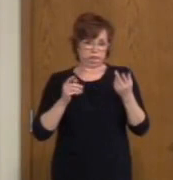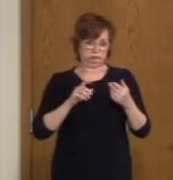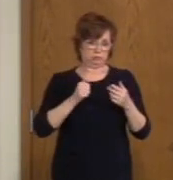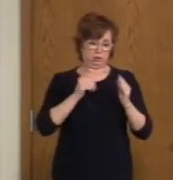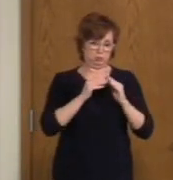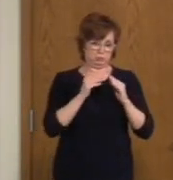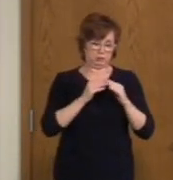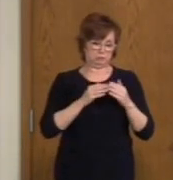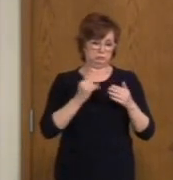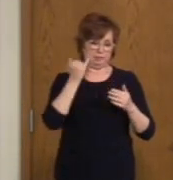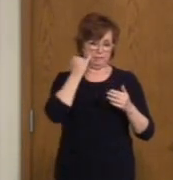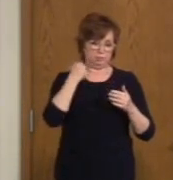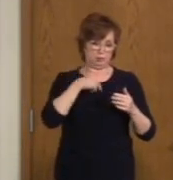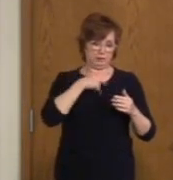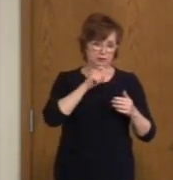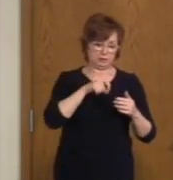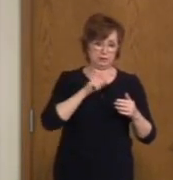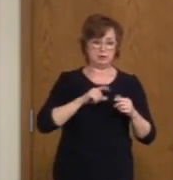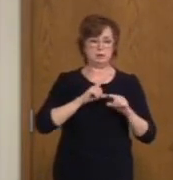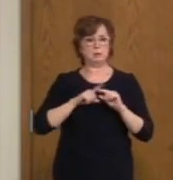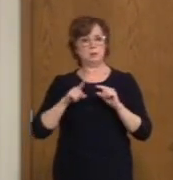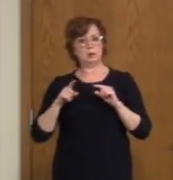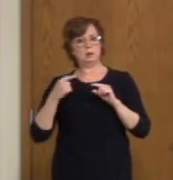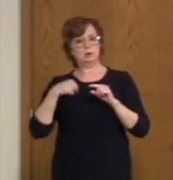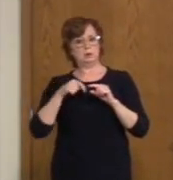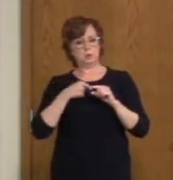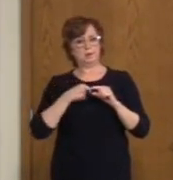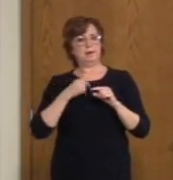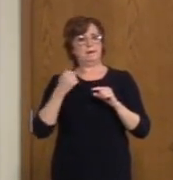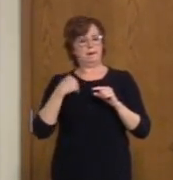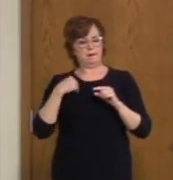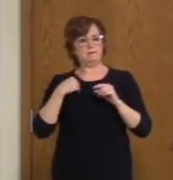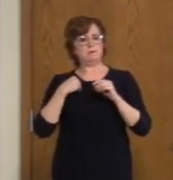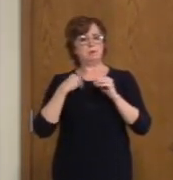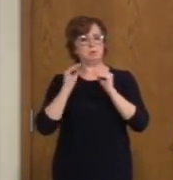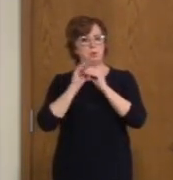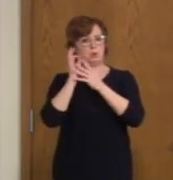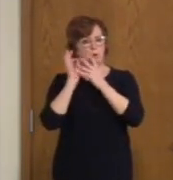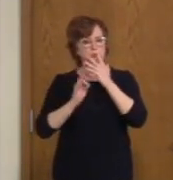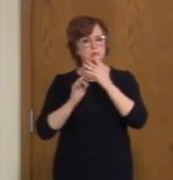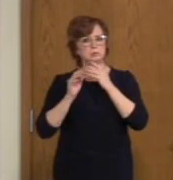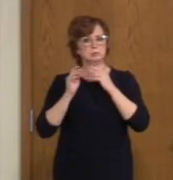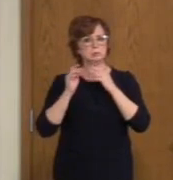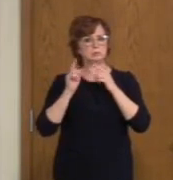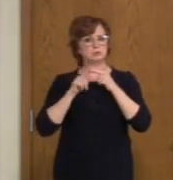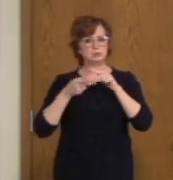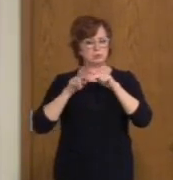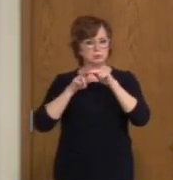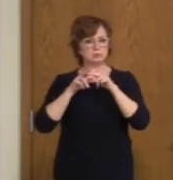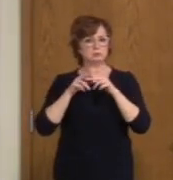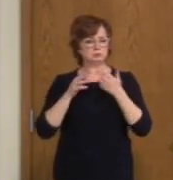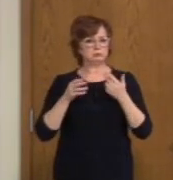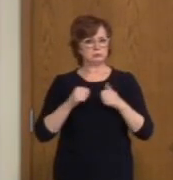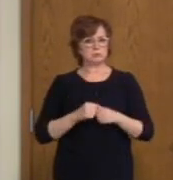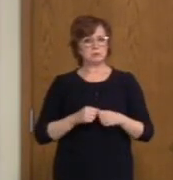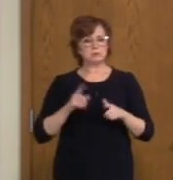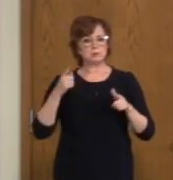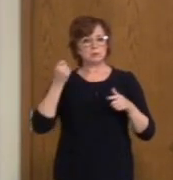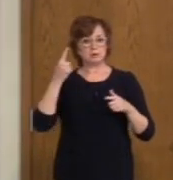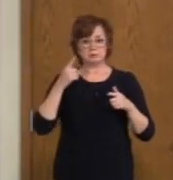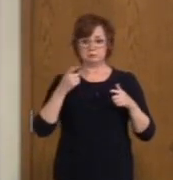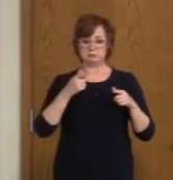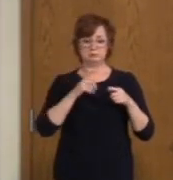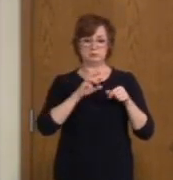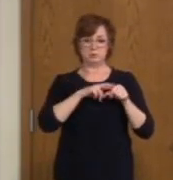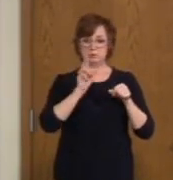on an as-needed basis, there are options that we can move on. And we did that most recently this past week in